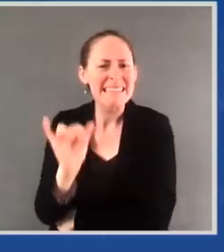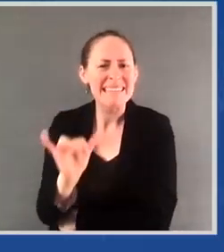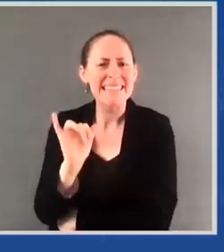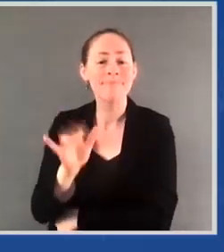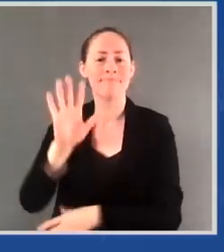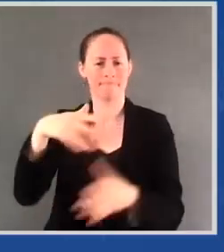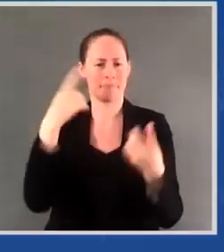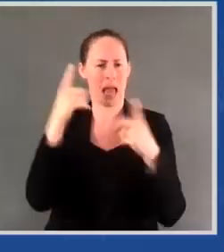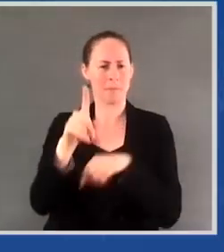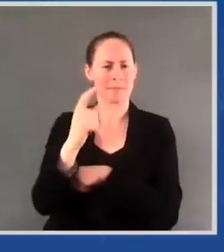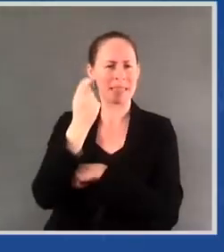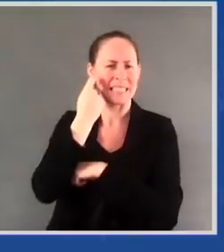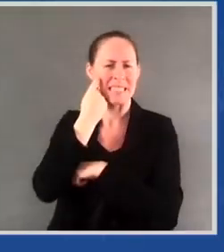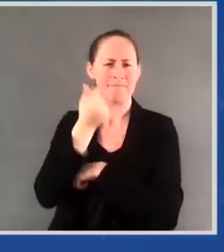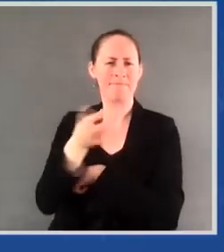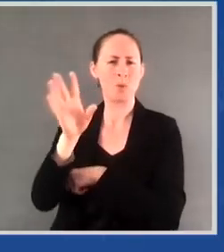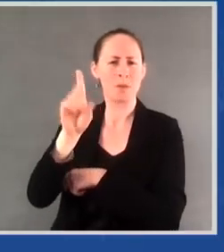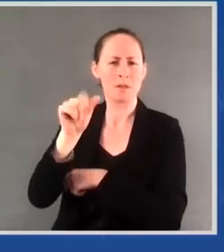600,000.